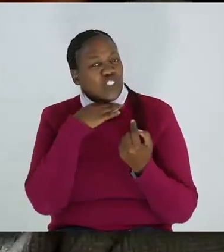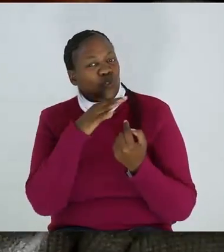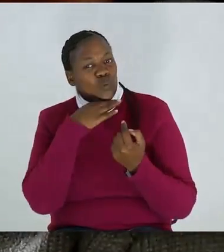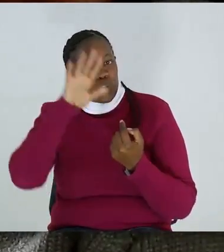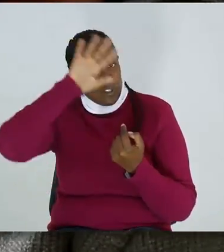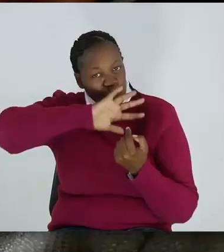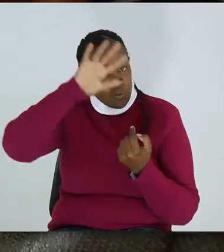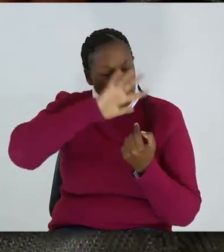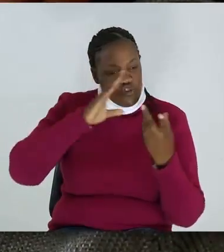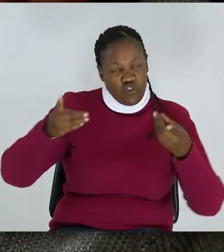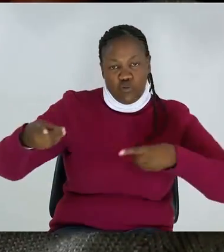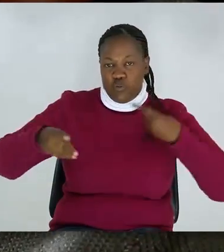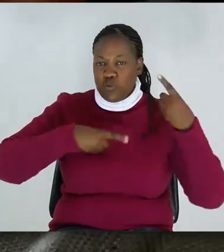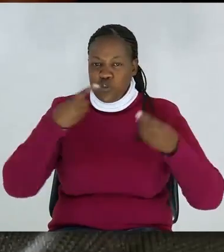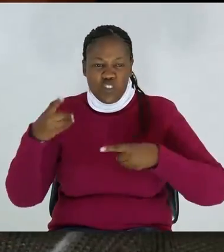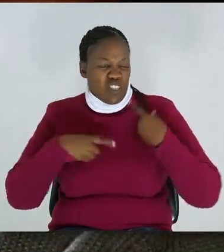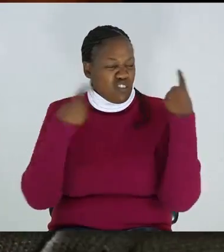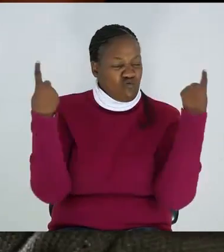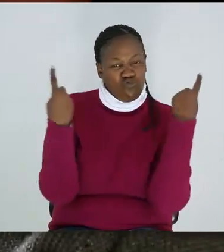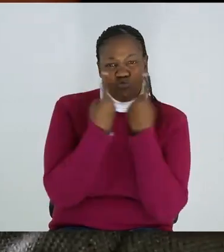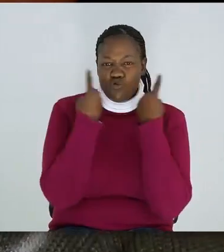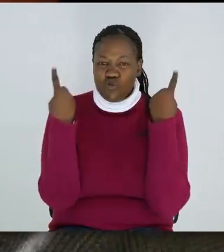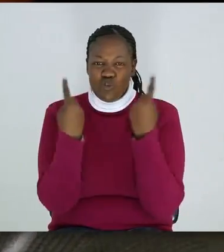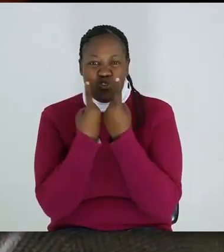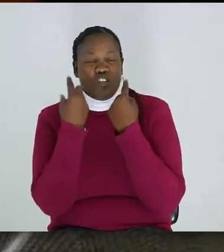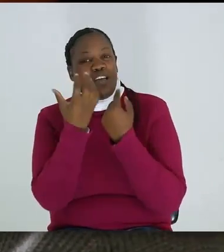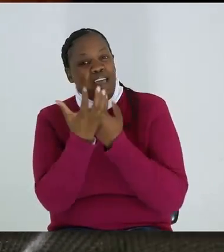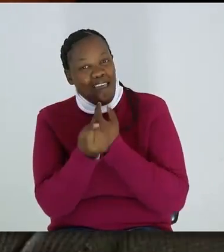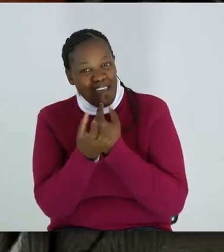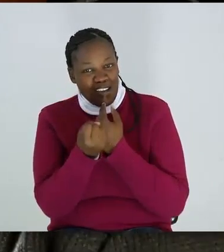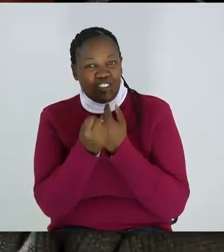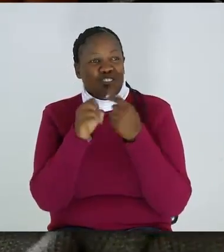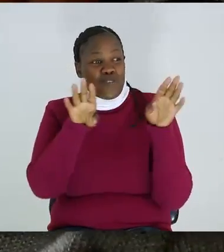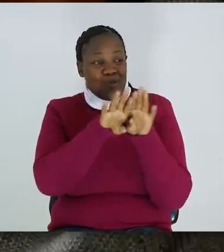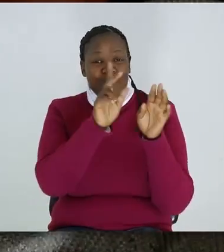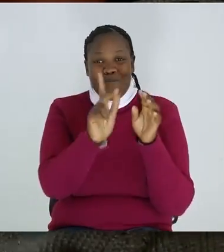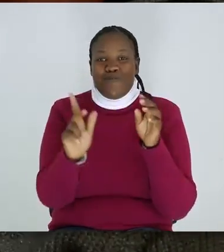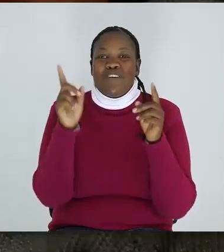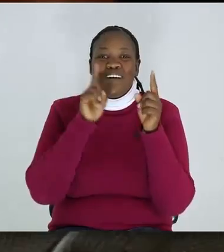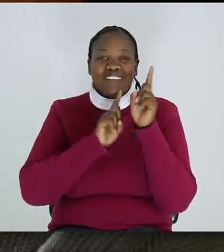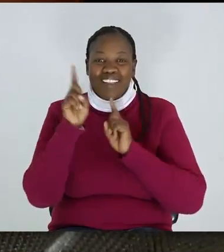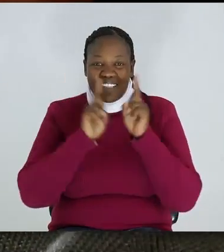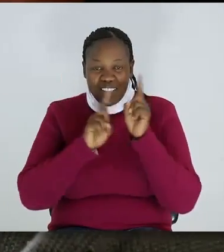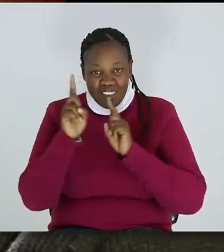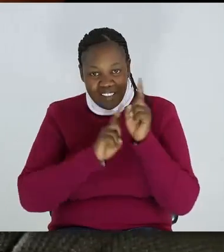is funny. A comedy is a story or a movie or a play that's full of jokes and